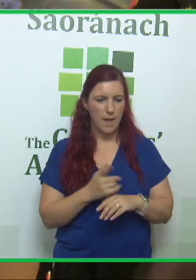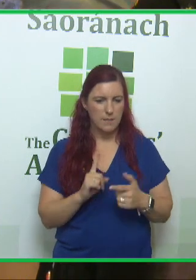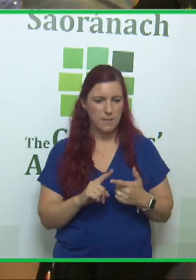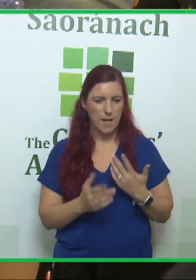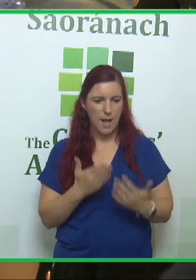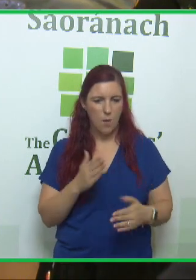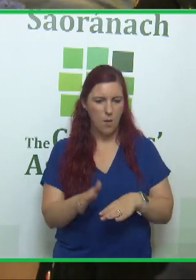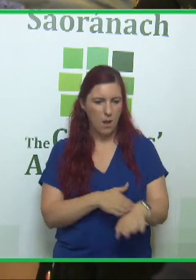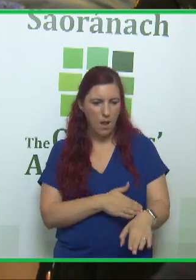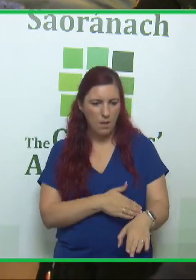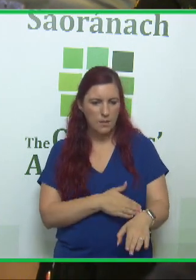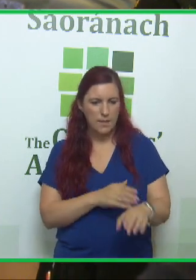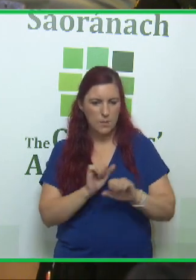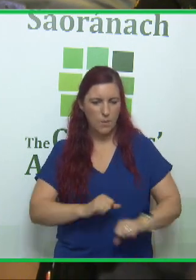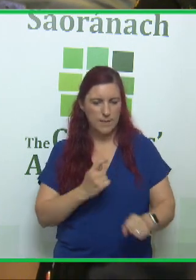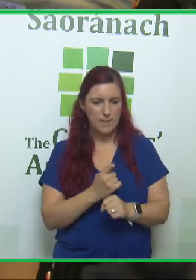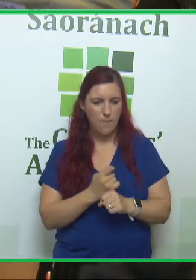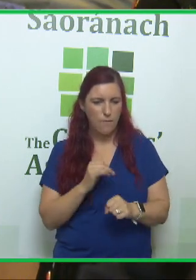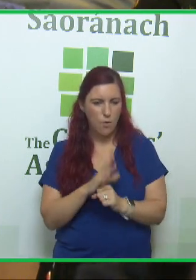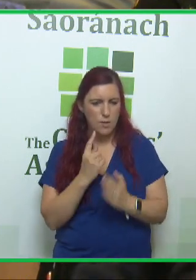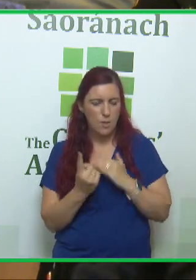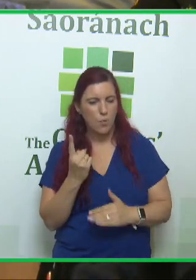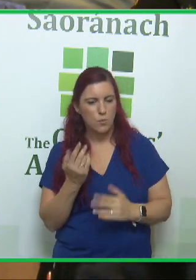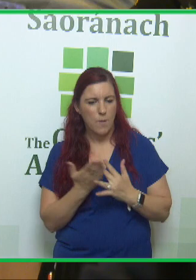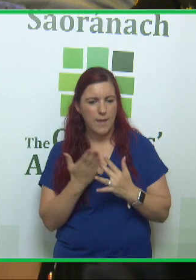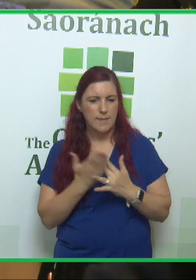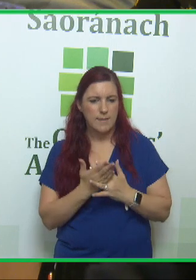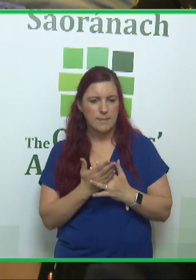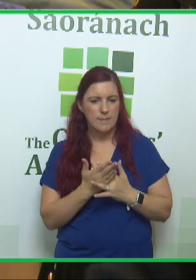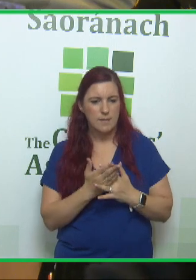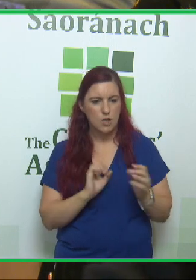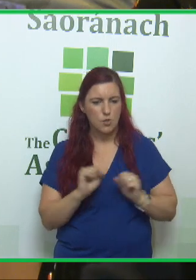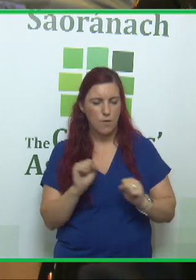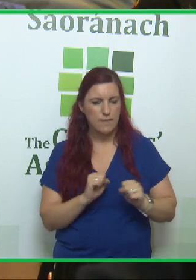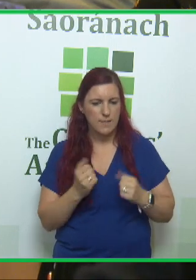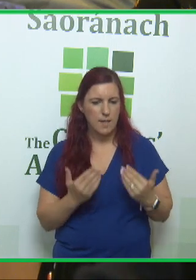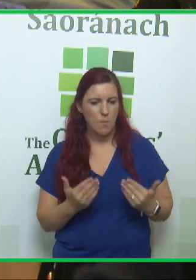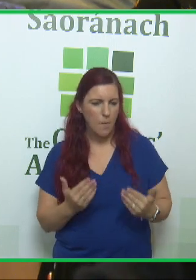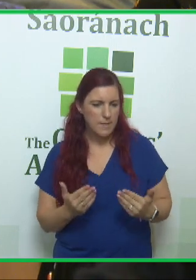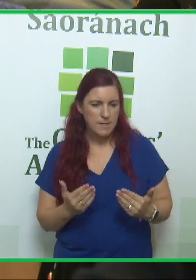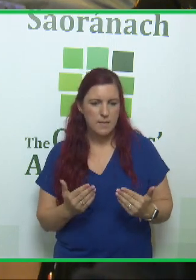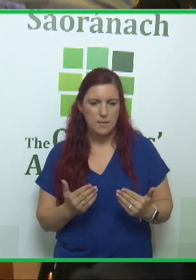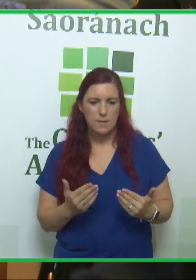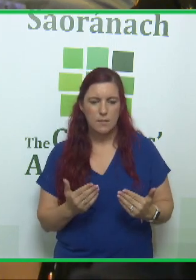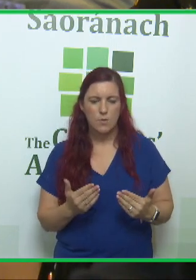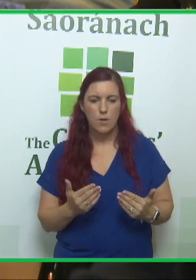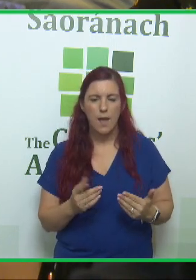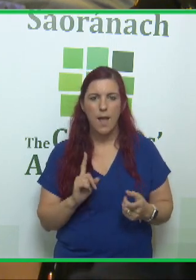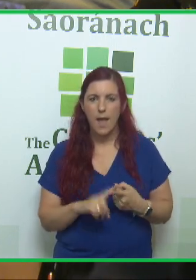how long is the waiting times for someone to access every service that we talked about? Speaking of